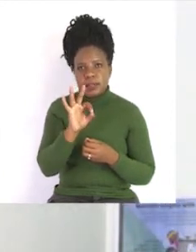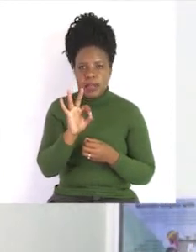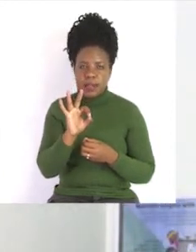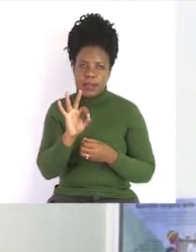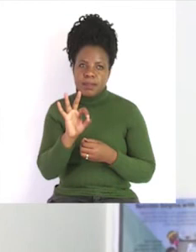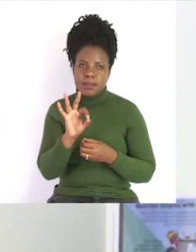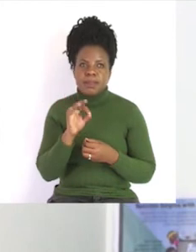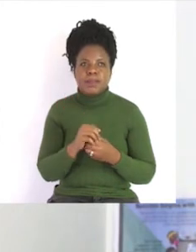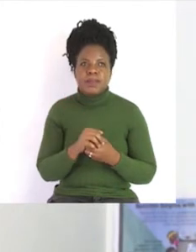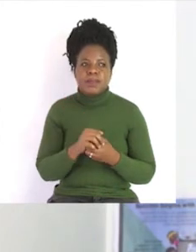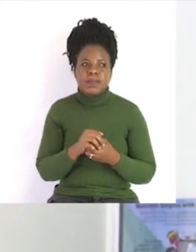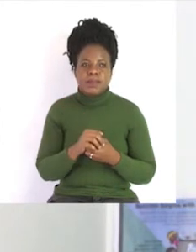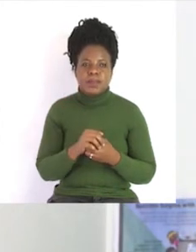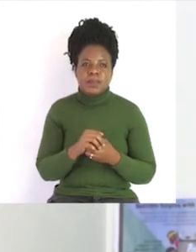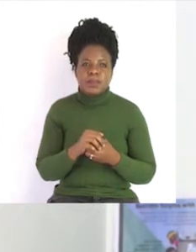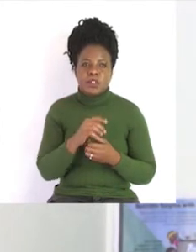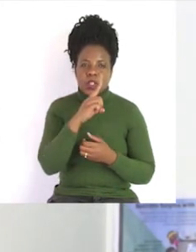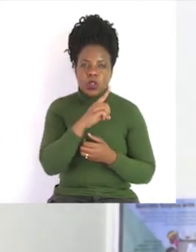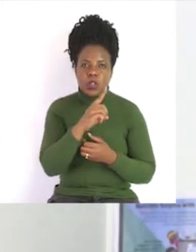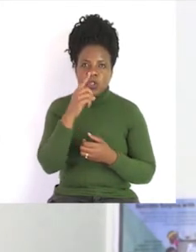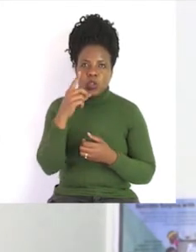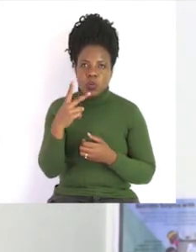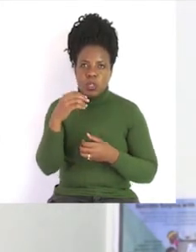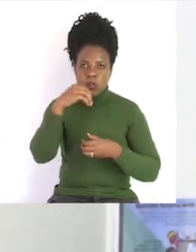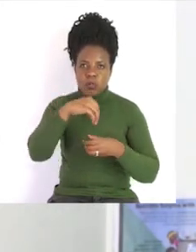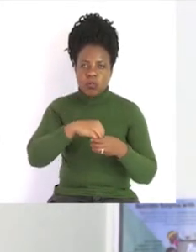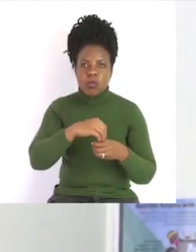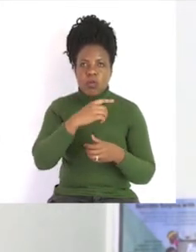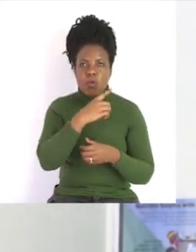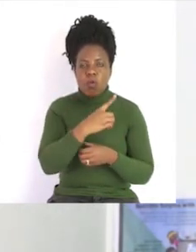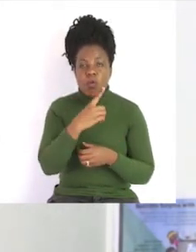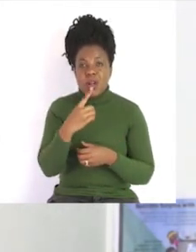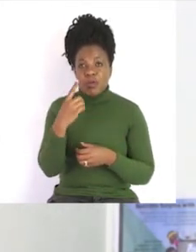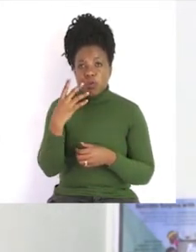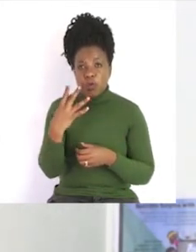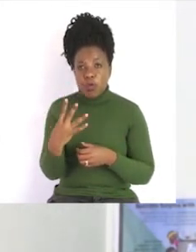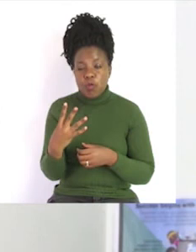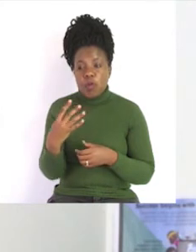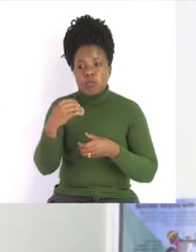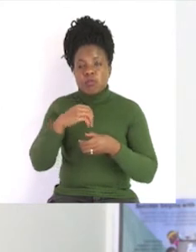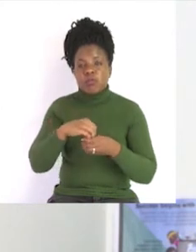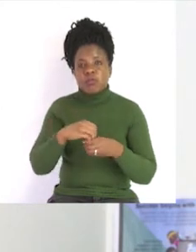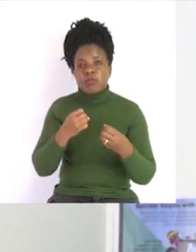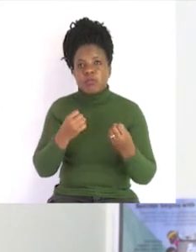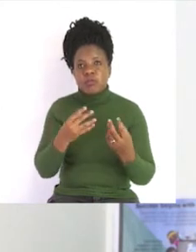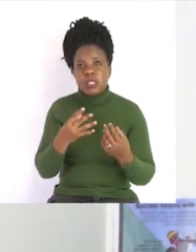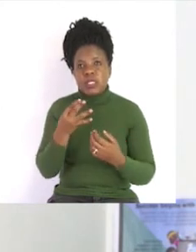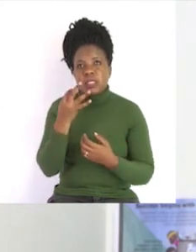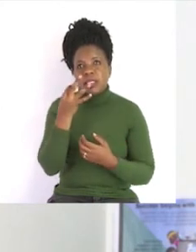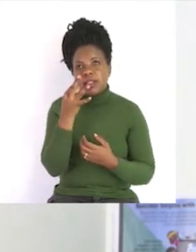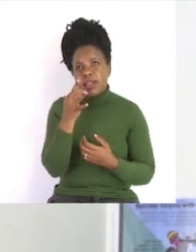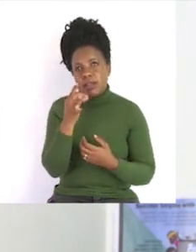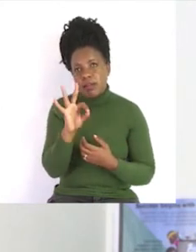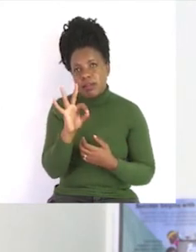108 and 120. Yes. So somewhere here. So it will go